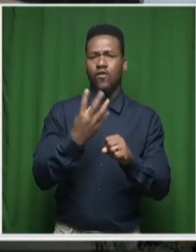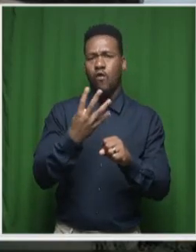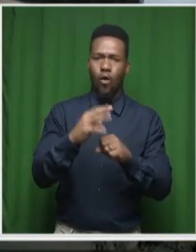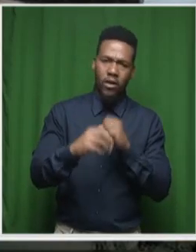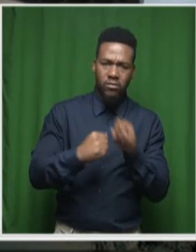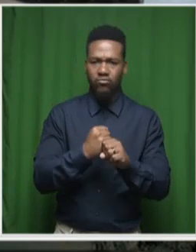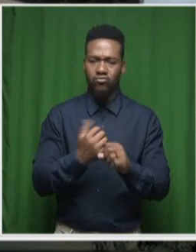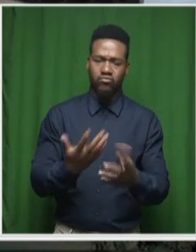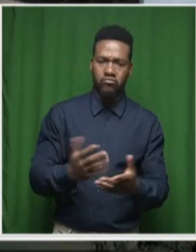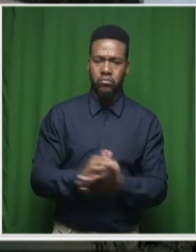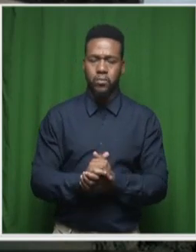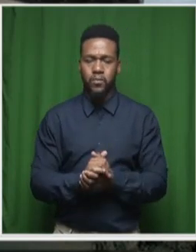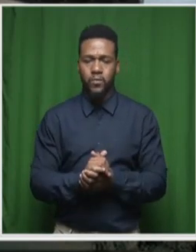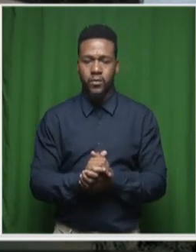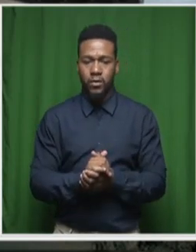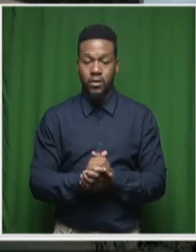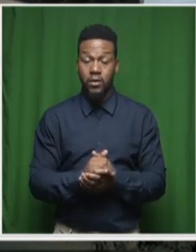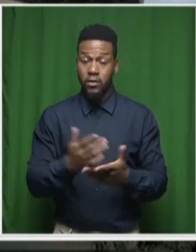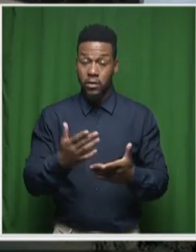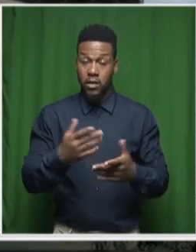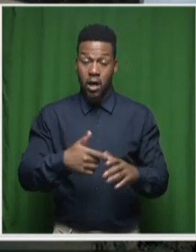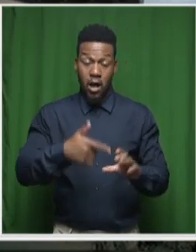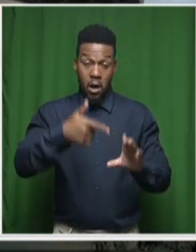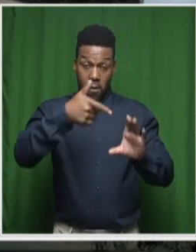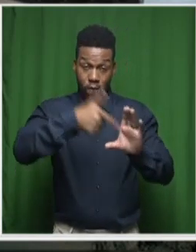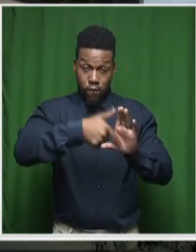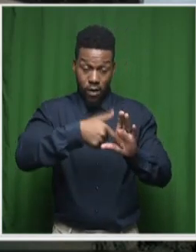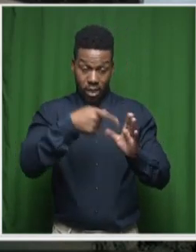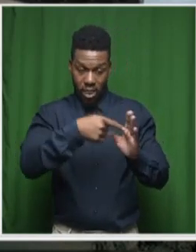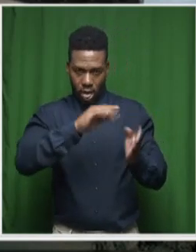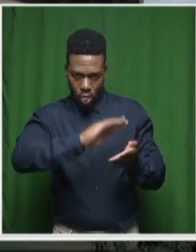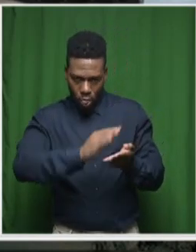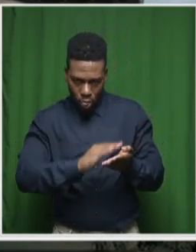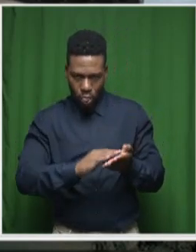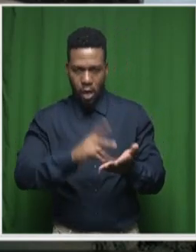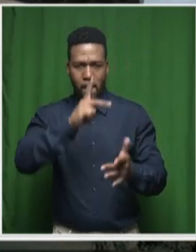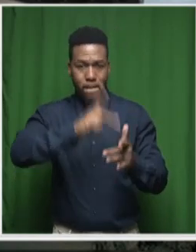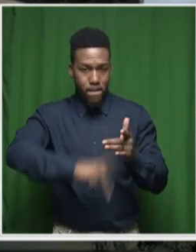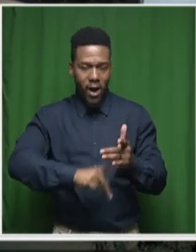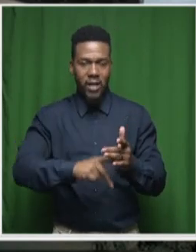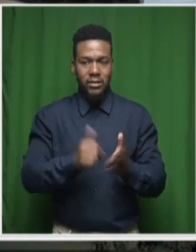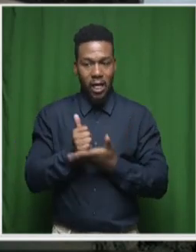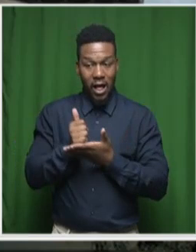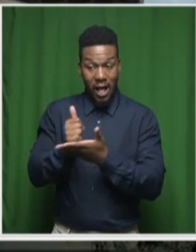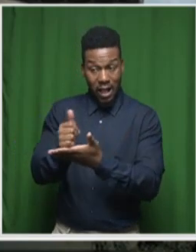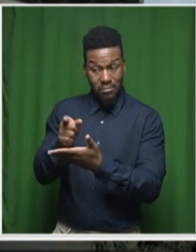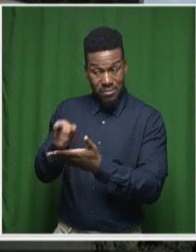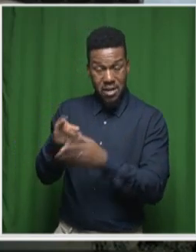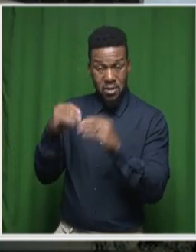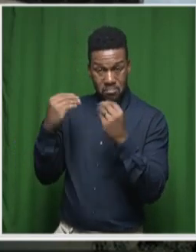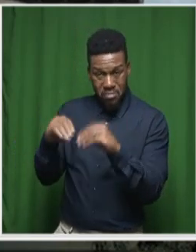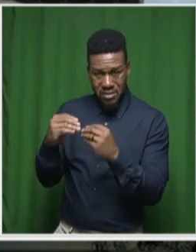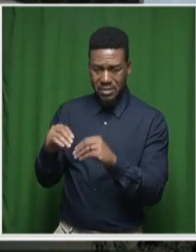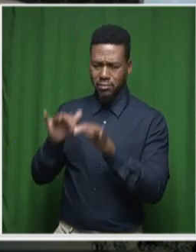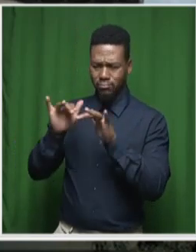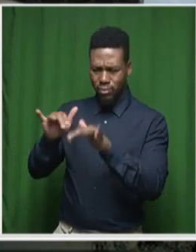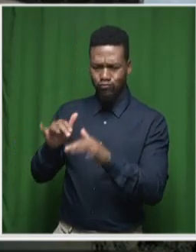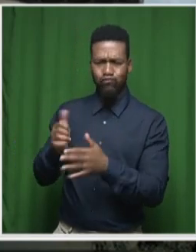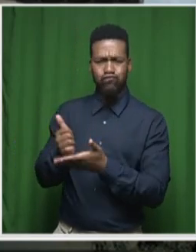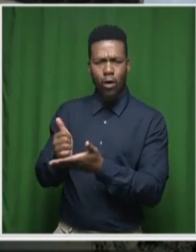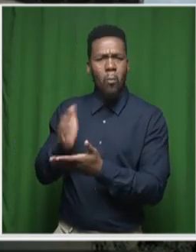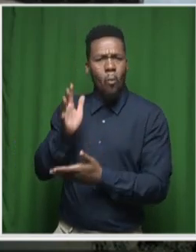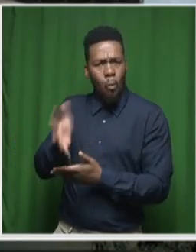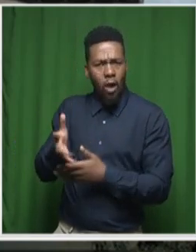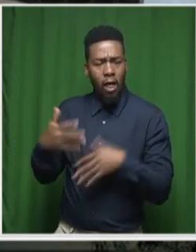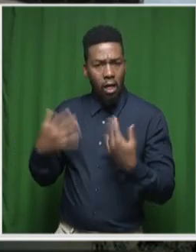the decrease in fuel prices will bring, relief to many struggling consumers and businesses. Is it too early, though, to predict if this